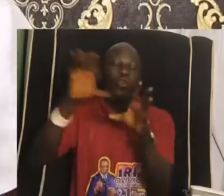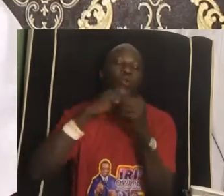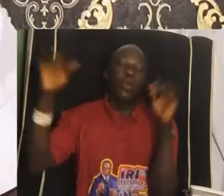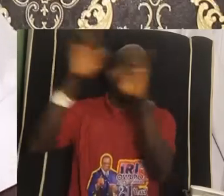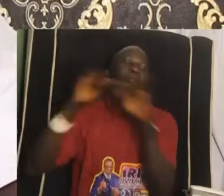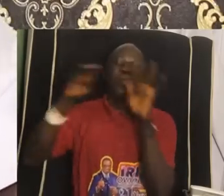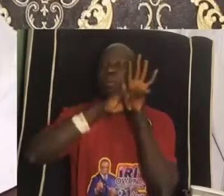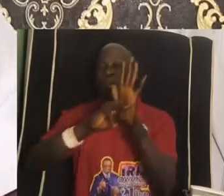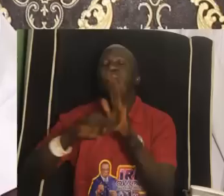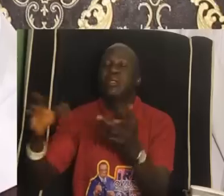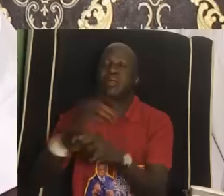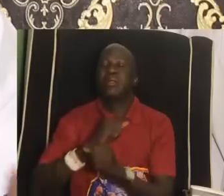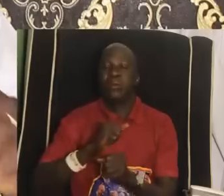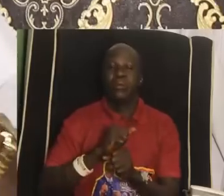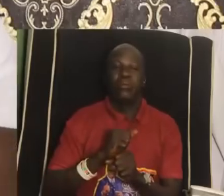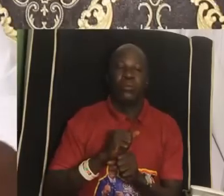Lord.